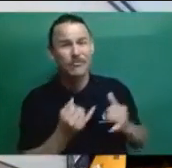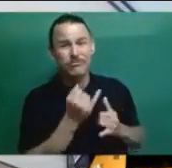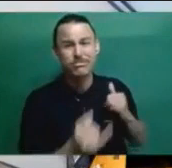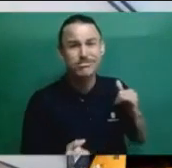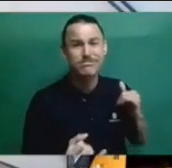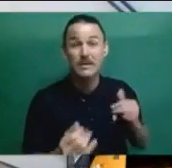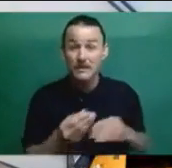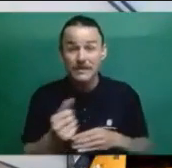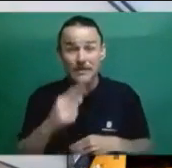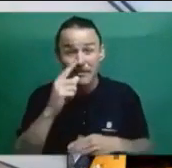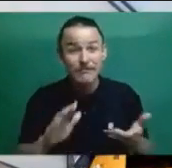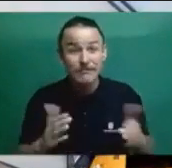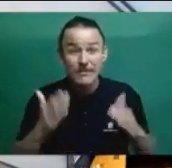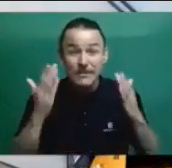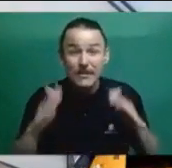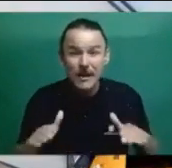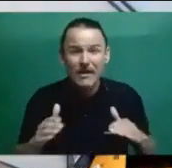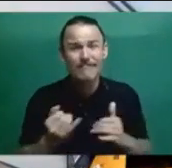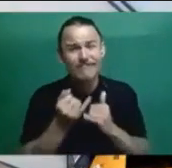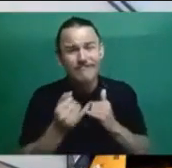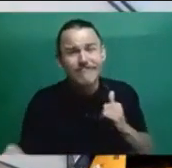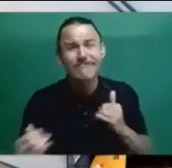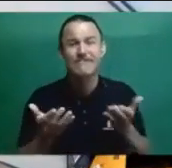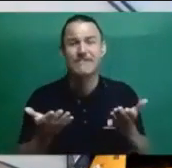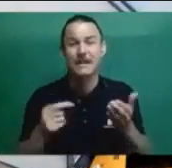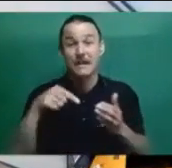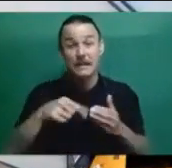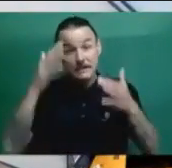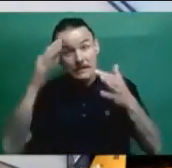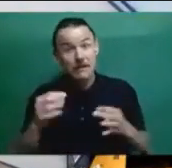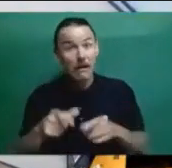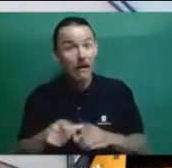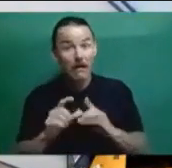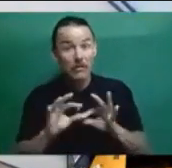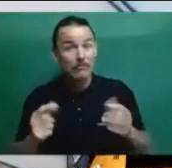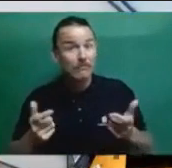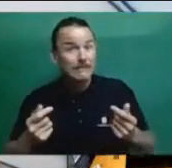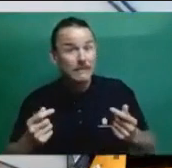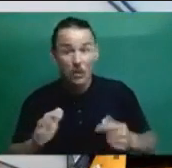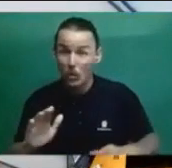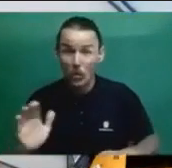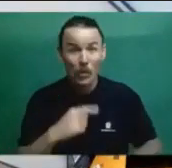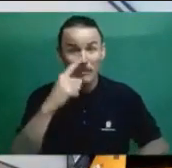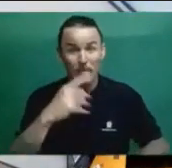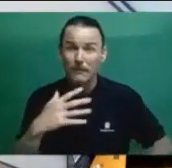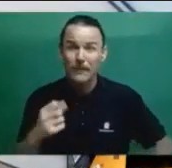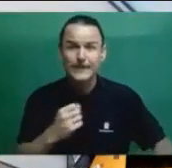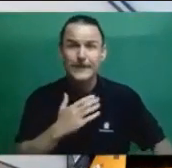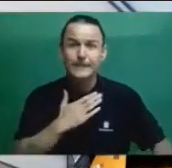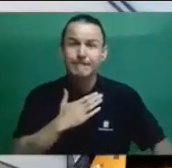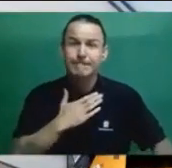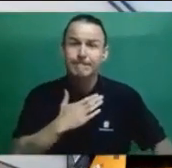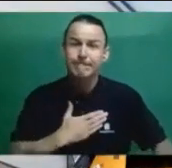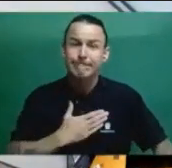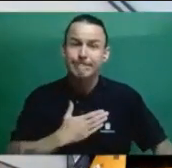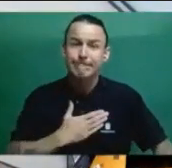are tough decisions, and everyone's expected to make a contribution because everybody benefits, Mr. Limbrick, in us